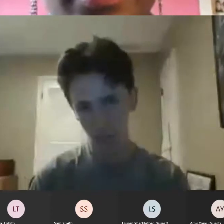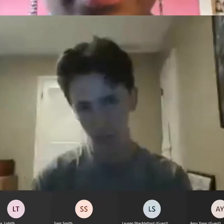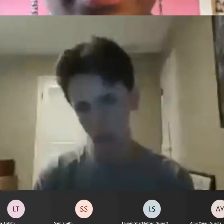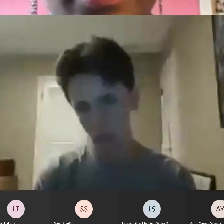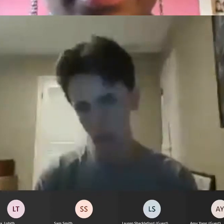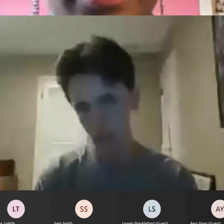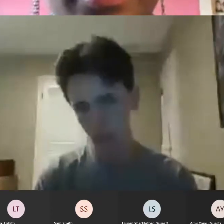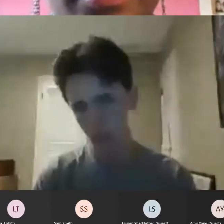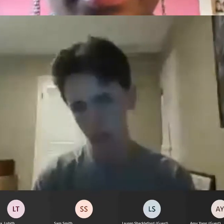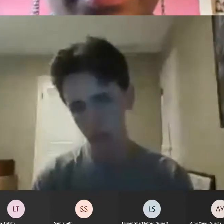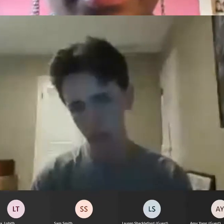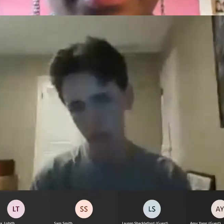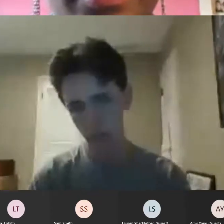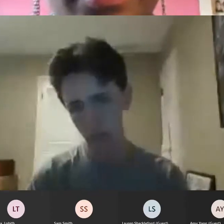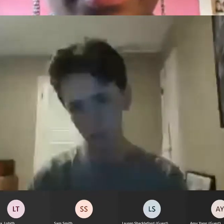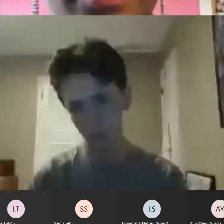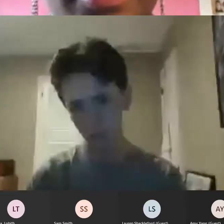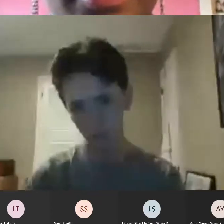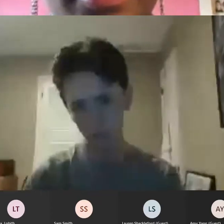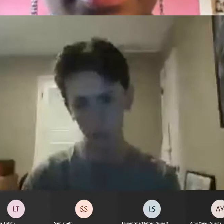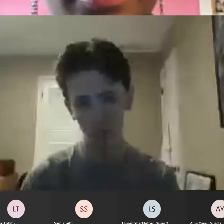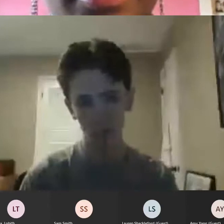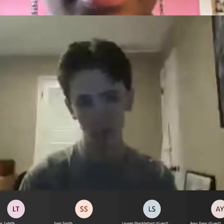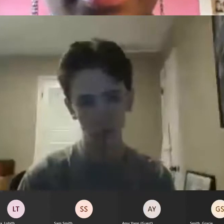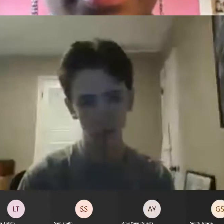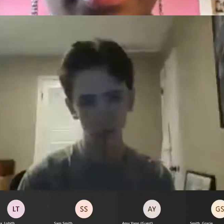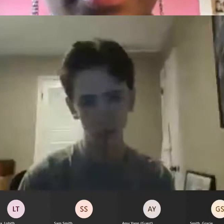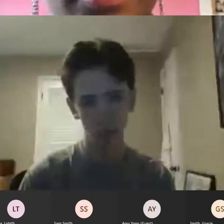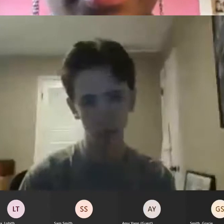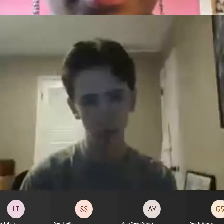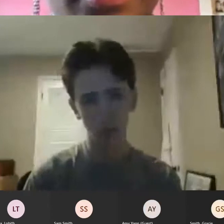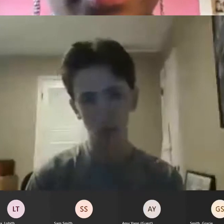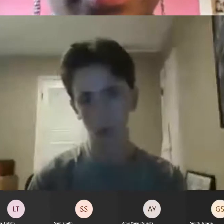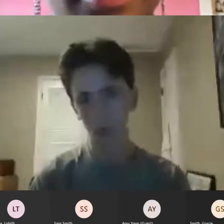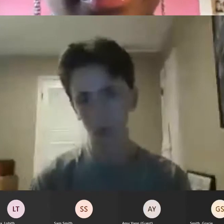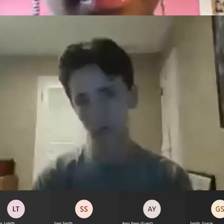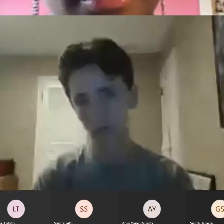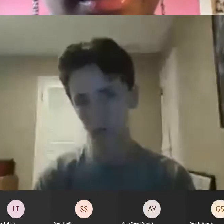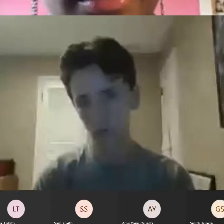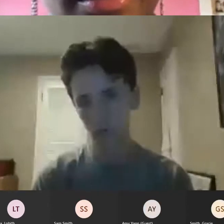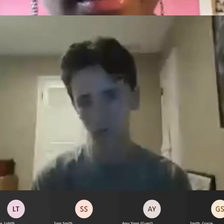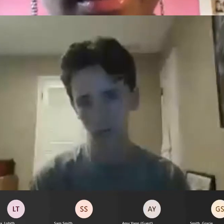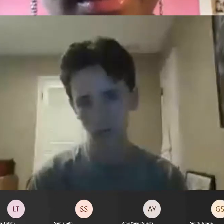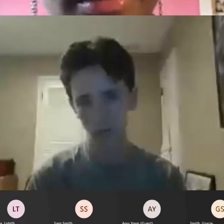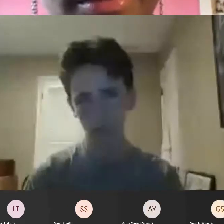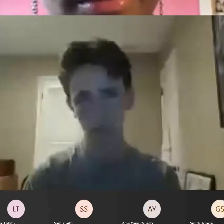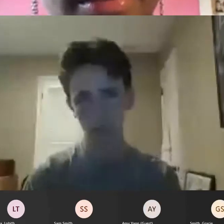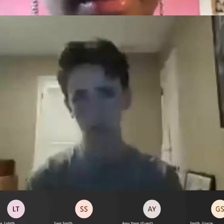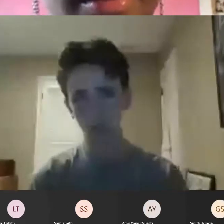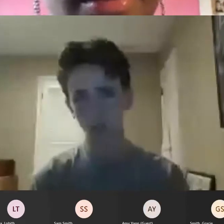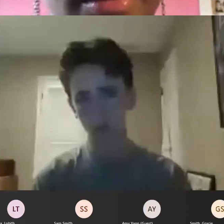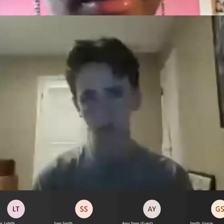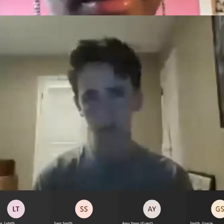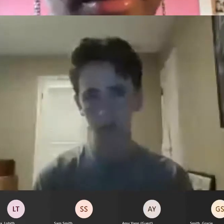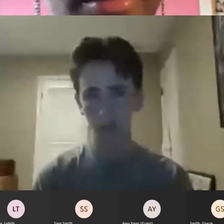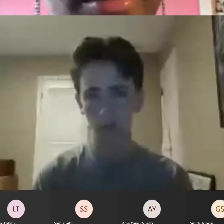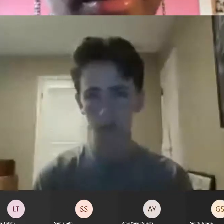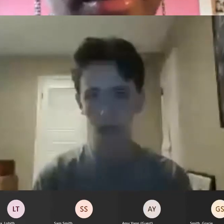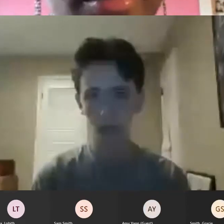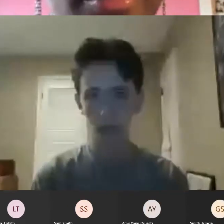Yeah. So my name is Peyton Hall, and I'm a senior at Fleming County High School. I don't know which district it is, but we are like